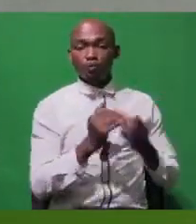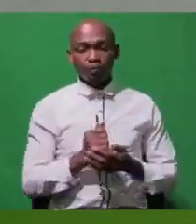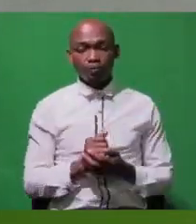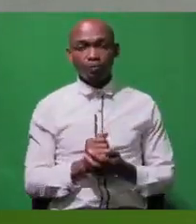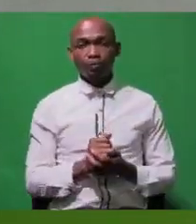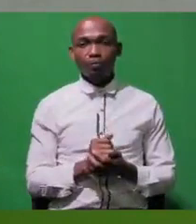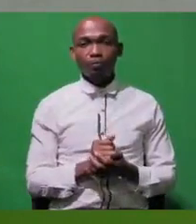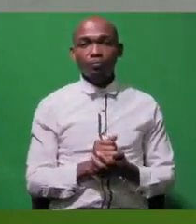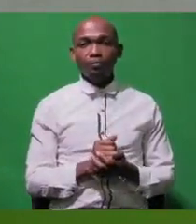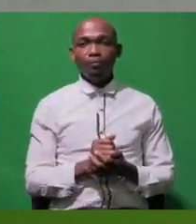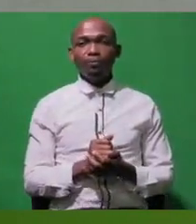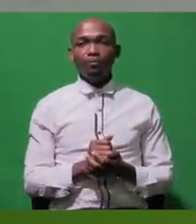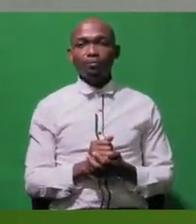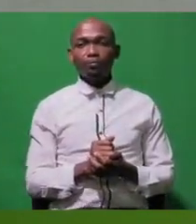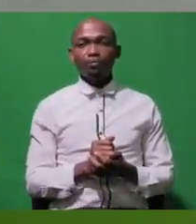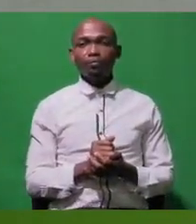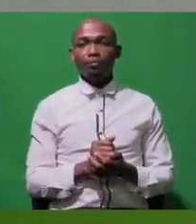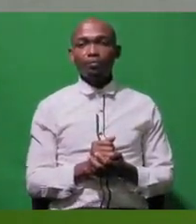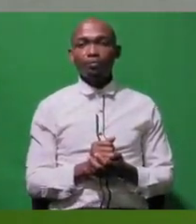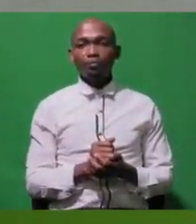cash book.